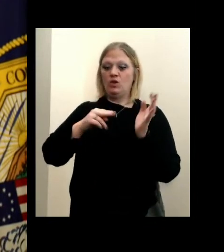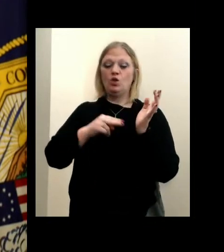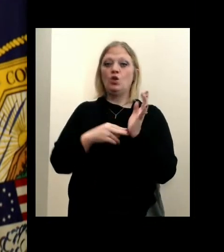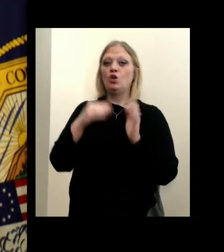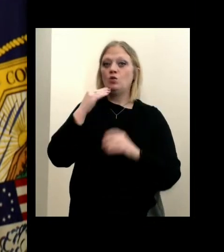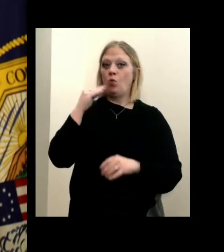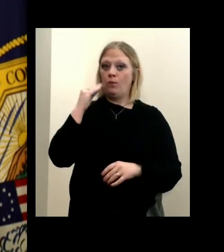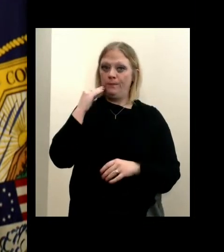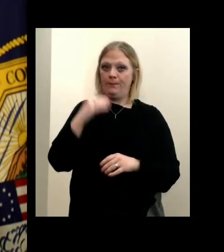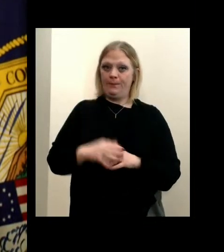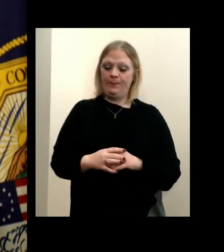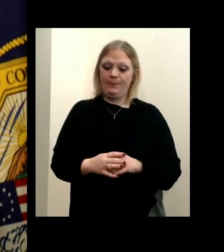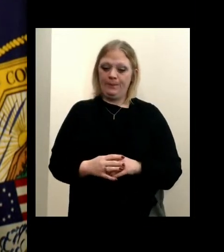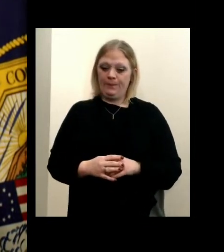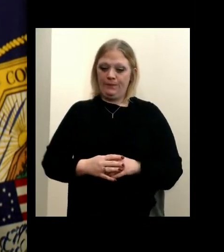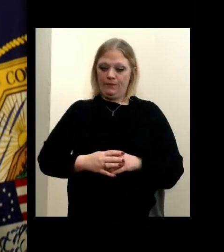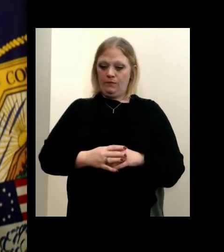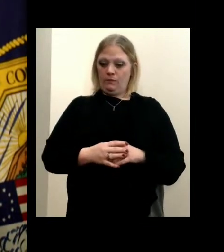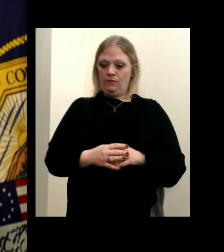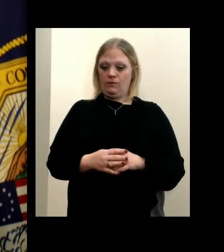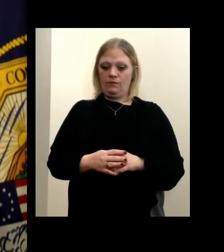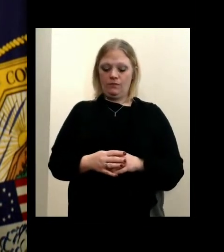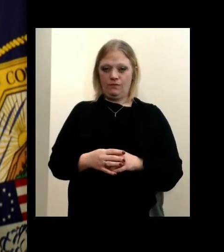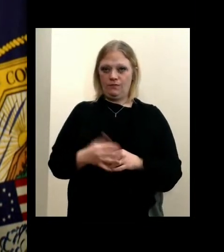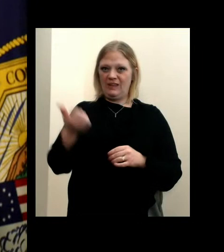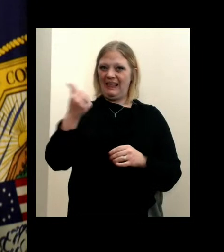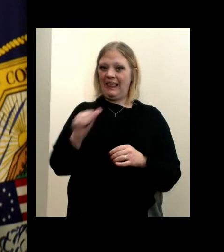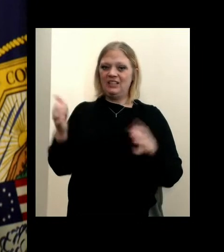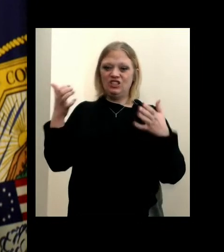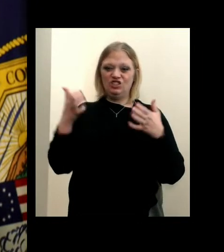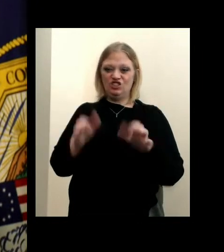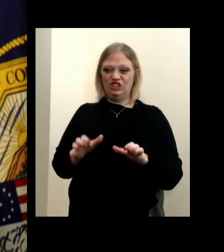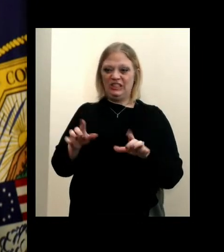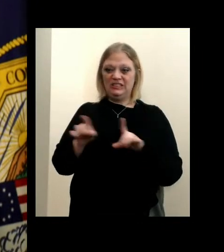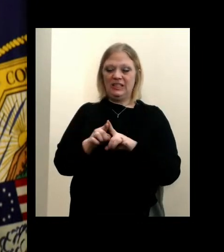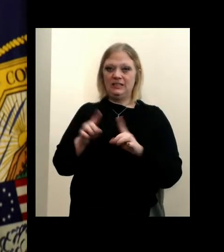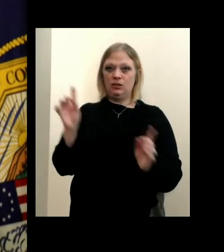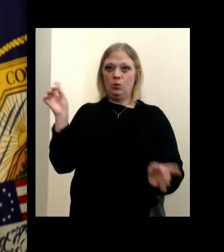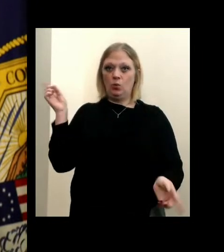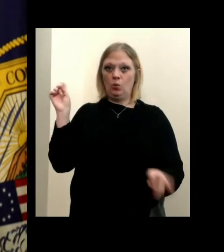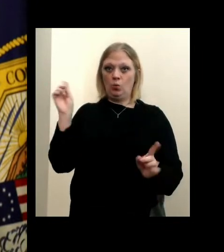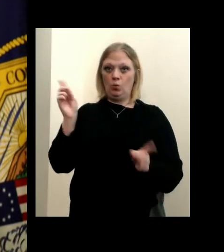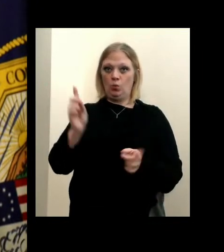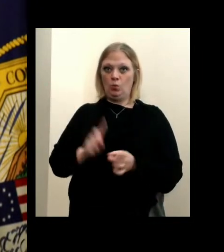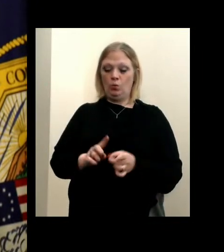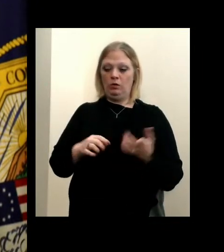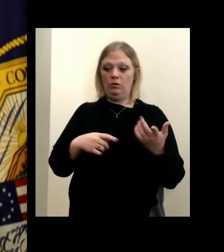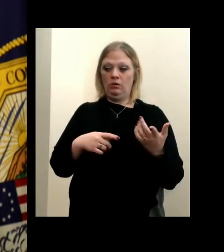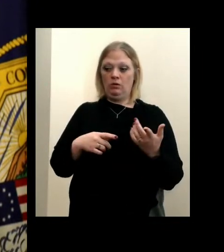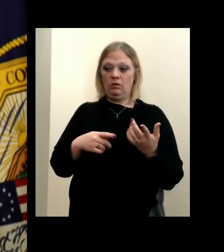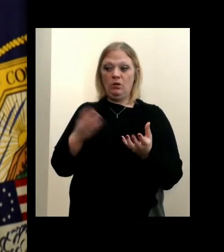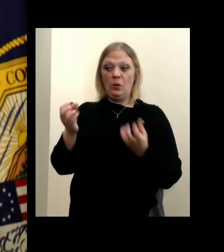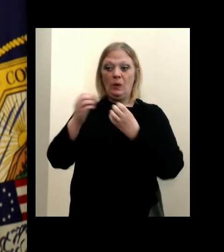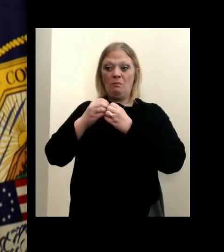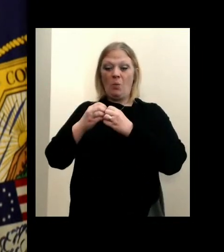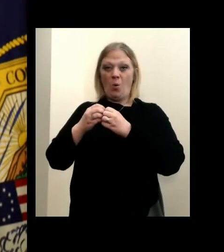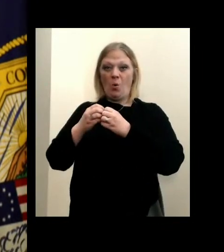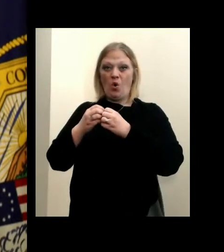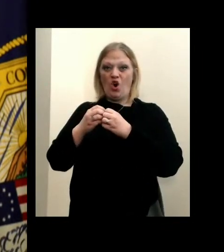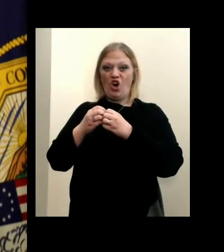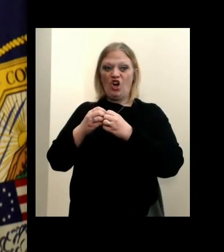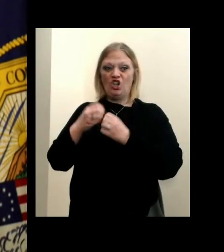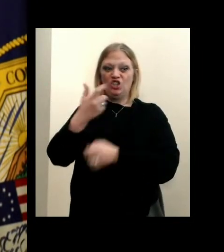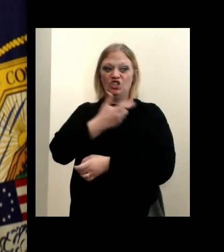there any chance that as that winds down, hopefully, that you'll see more shots being put into the